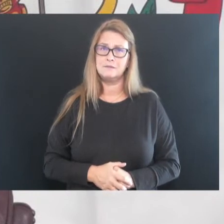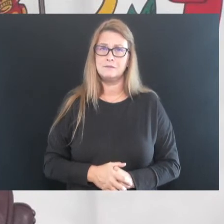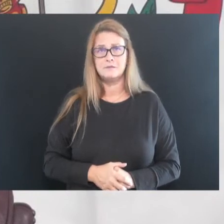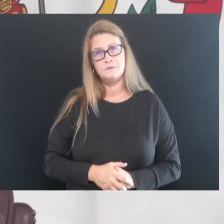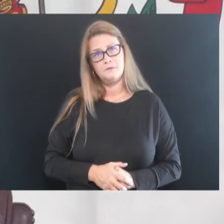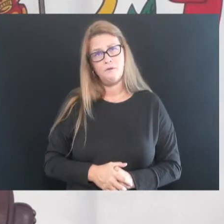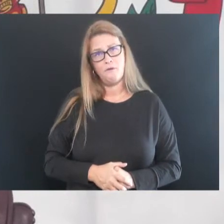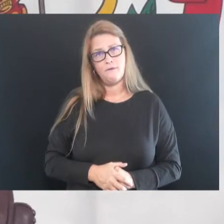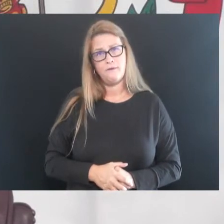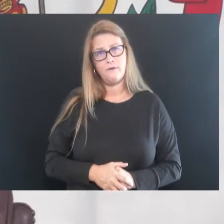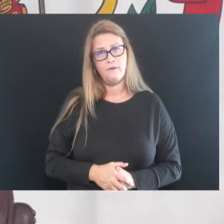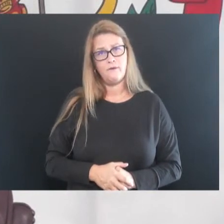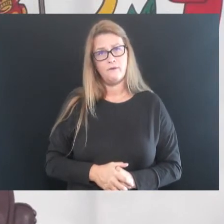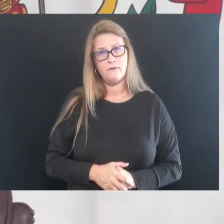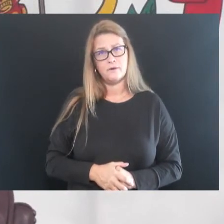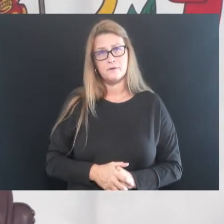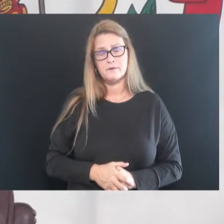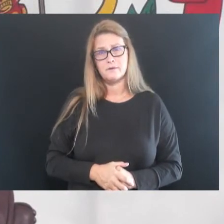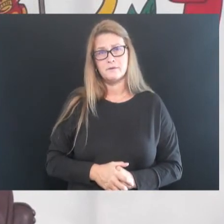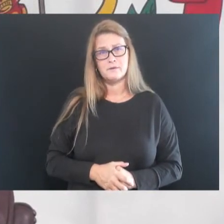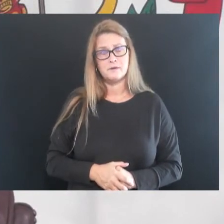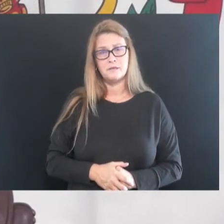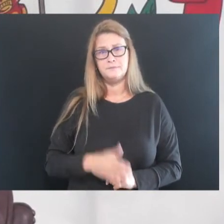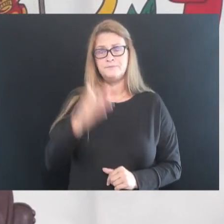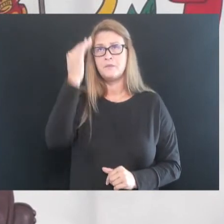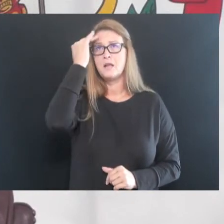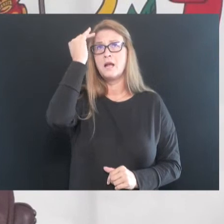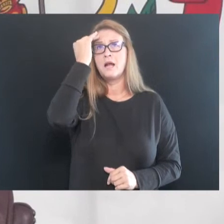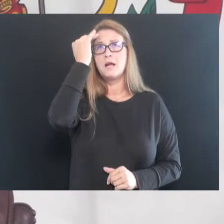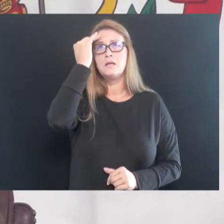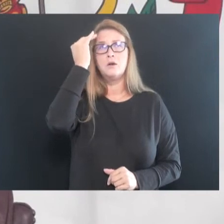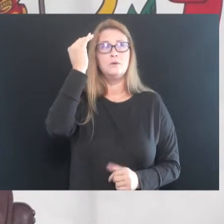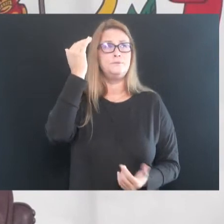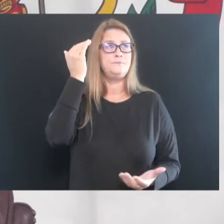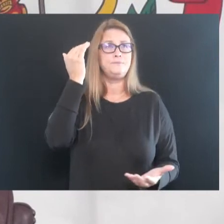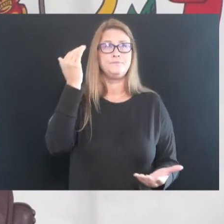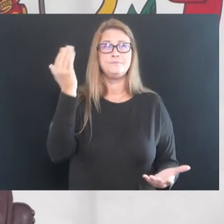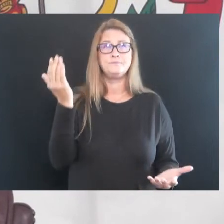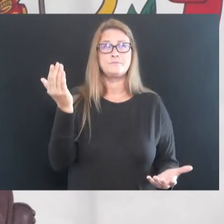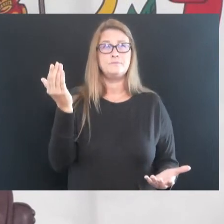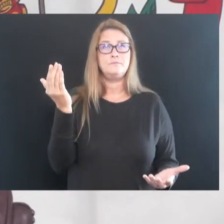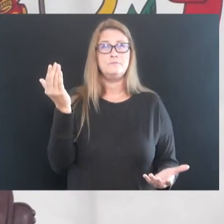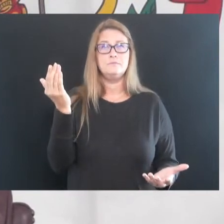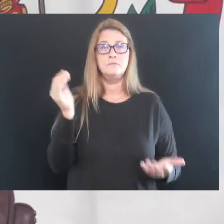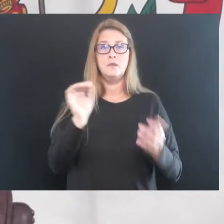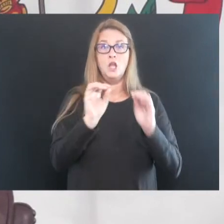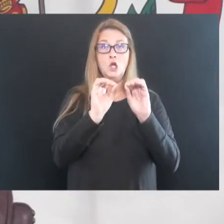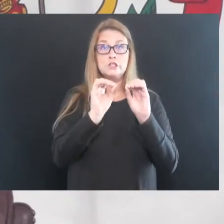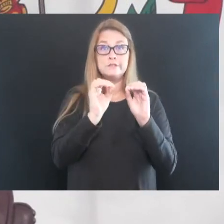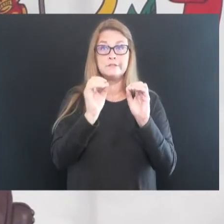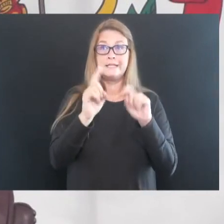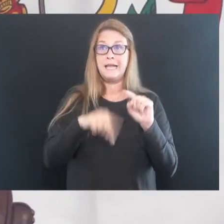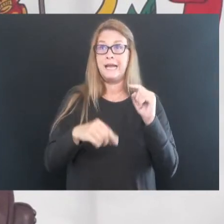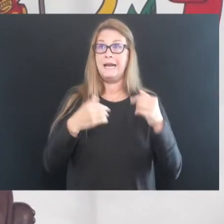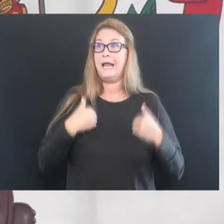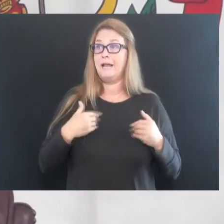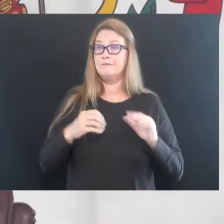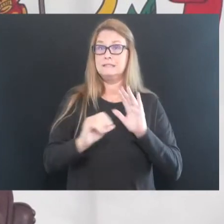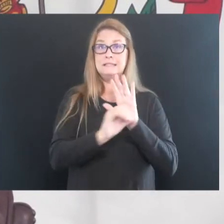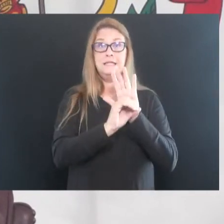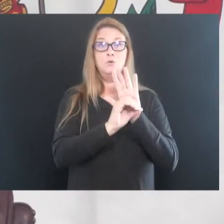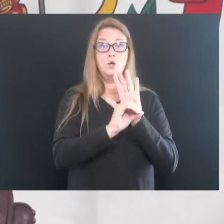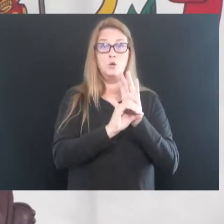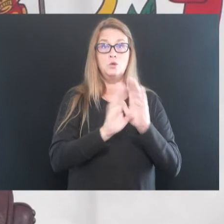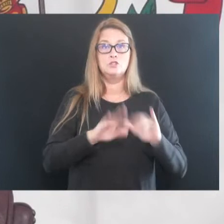I know we can't bat 1,000. I know we can't have no kids that